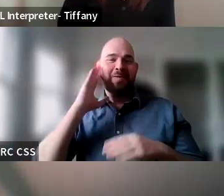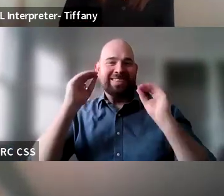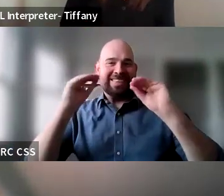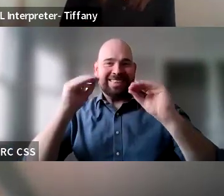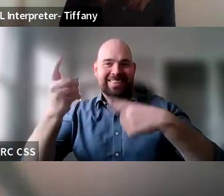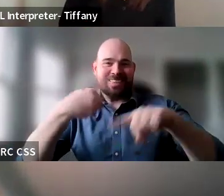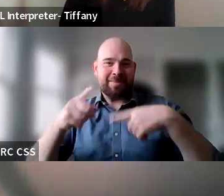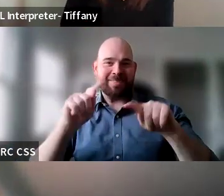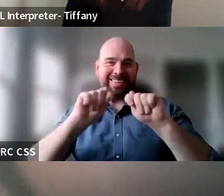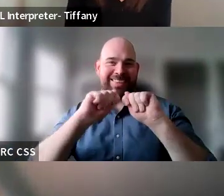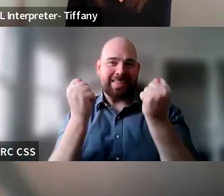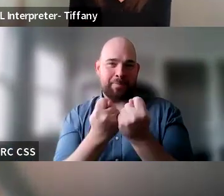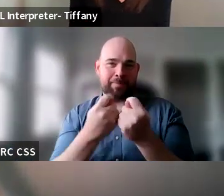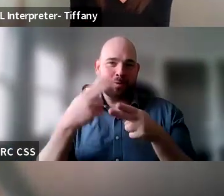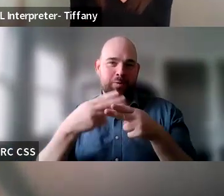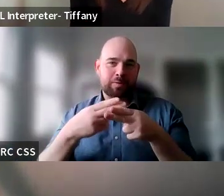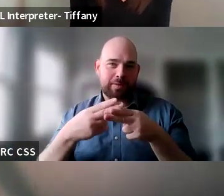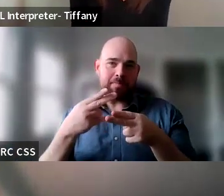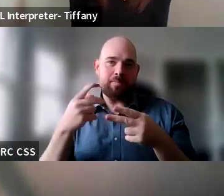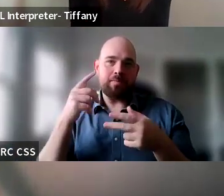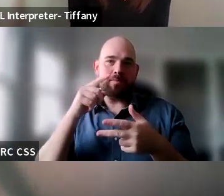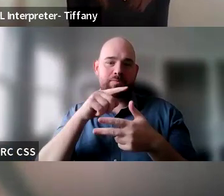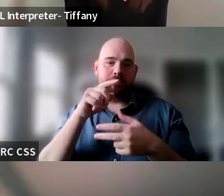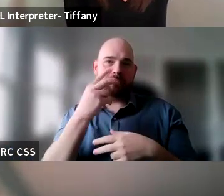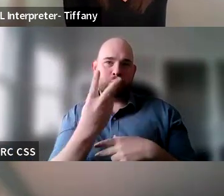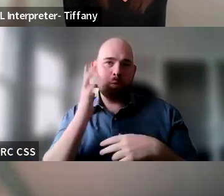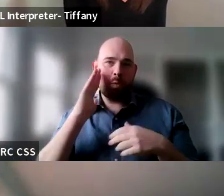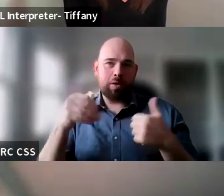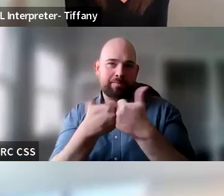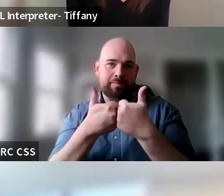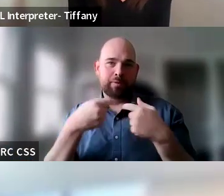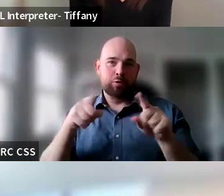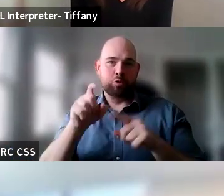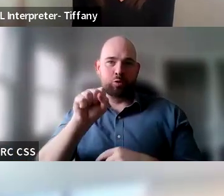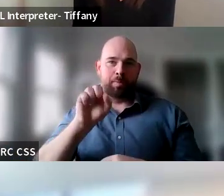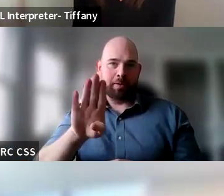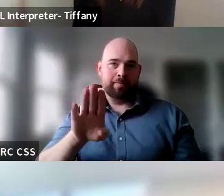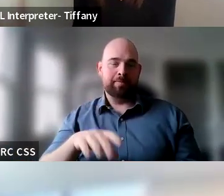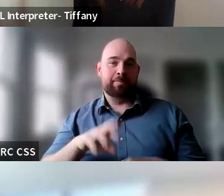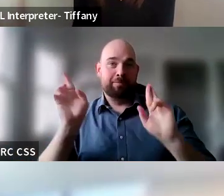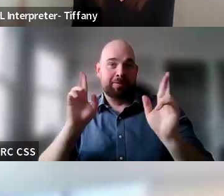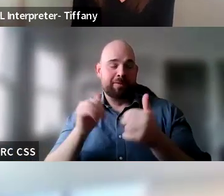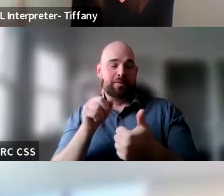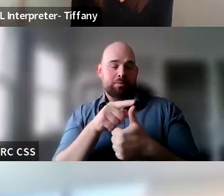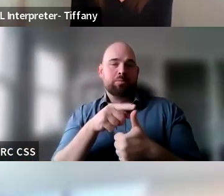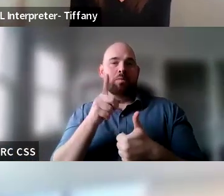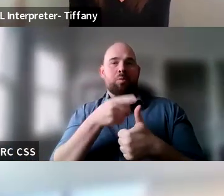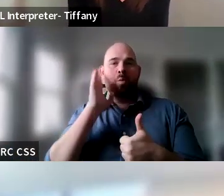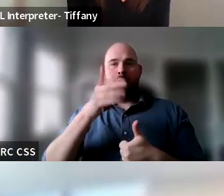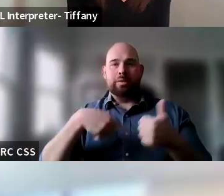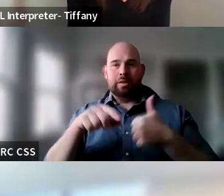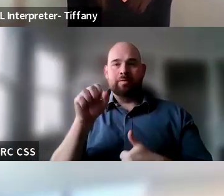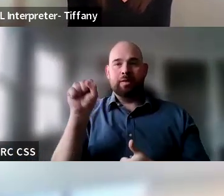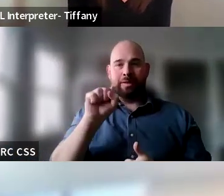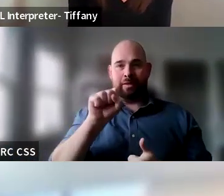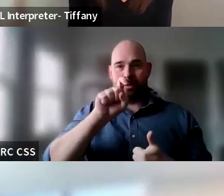and some of you are like, oh, darn, my team's not going. So I want to teach you guys the names of the teams that will be competing in the Super Bowl.